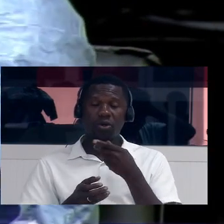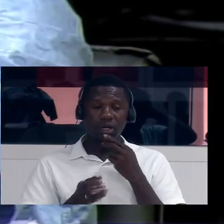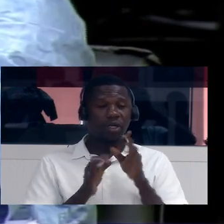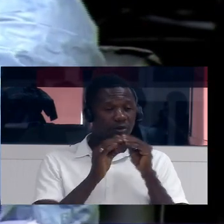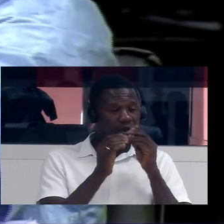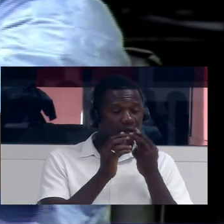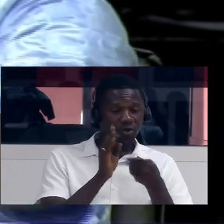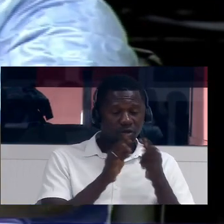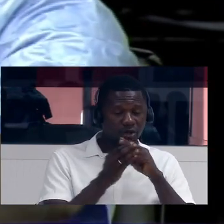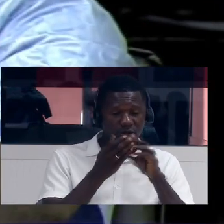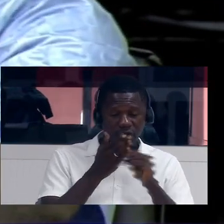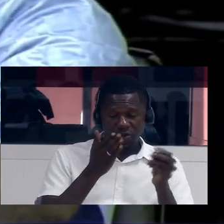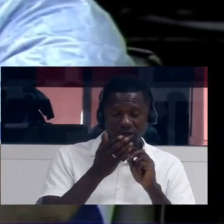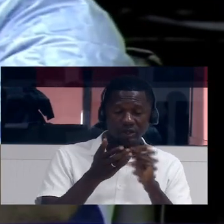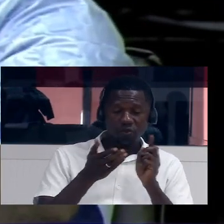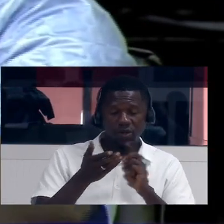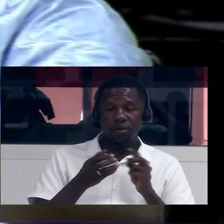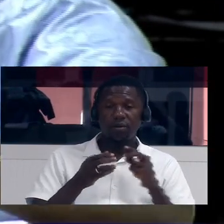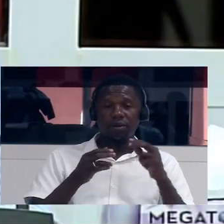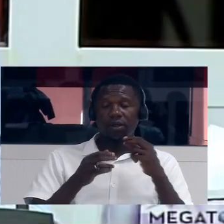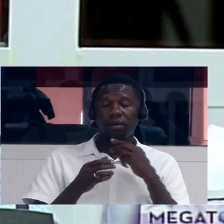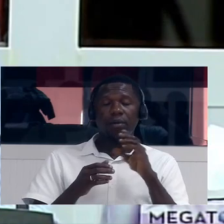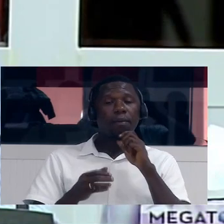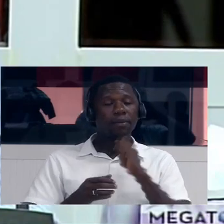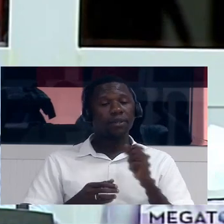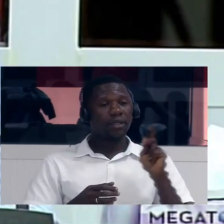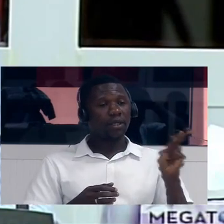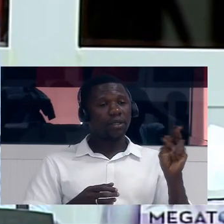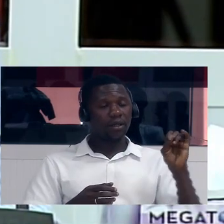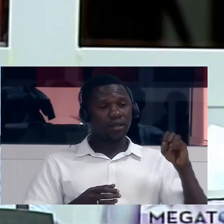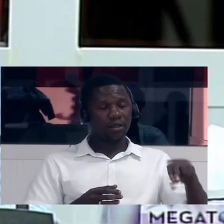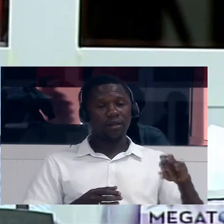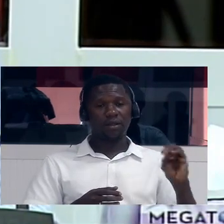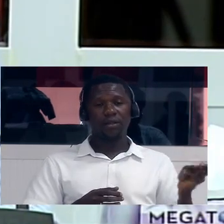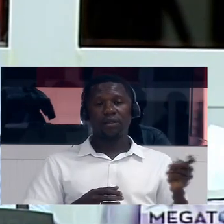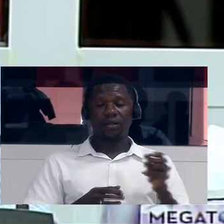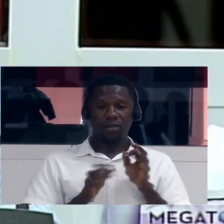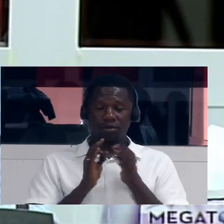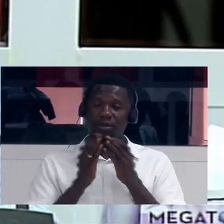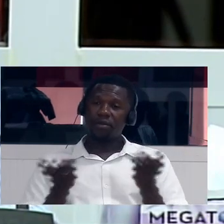record that this is what Mr. King faced. I am not complaining.